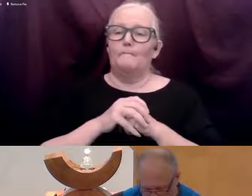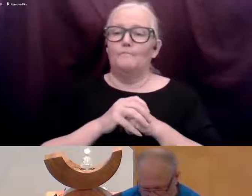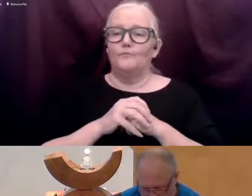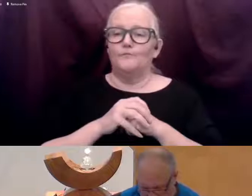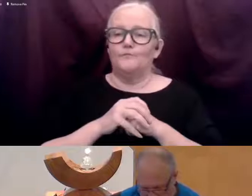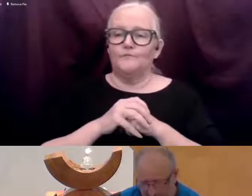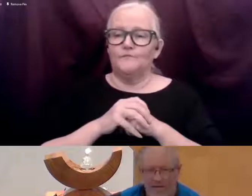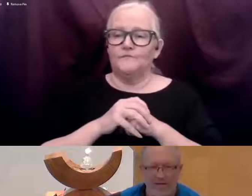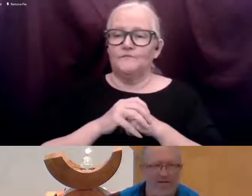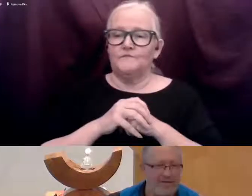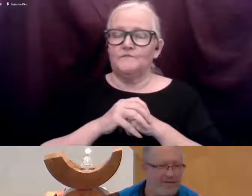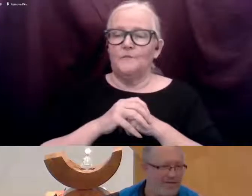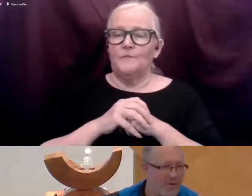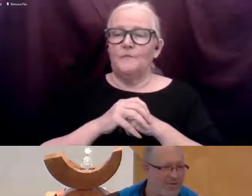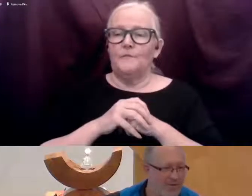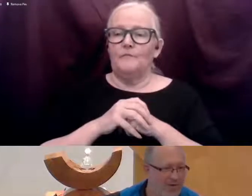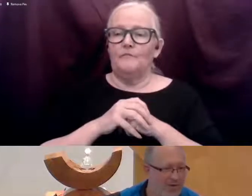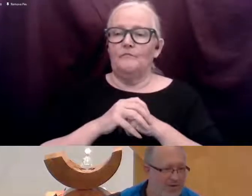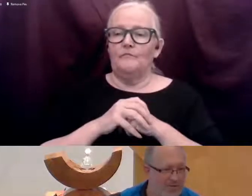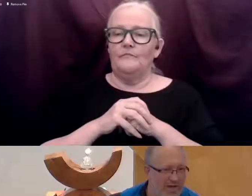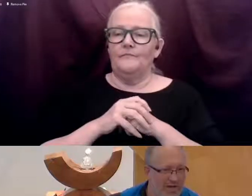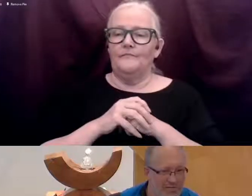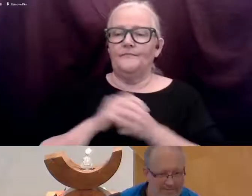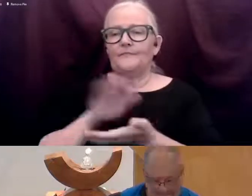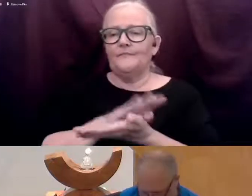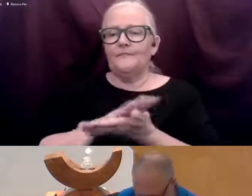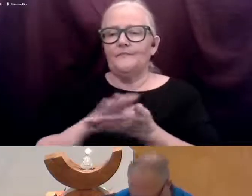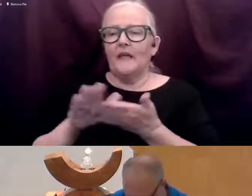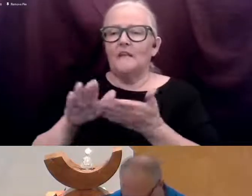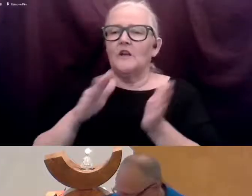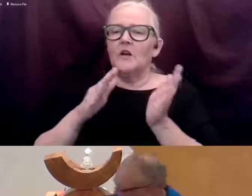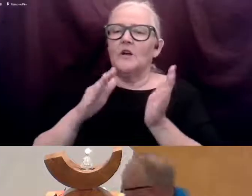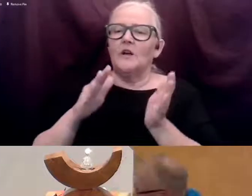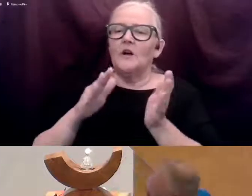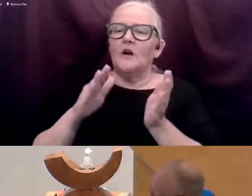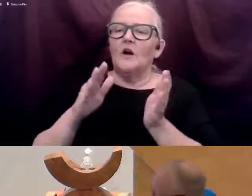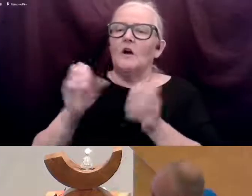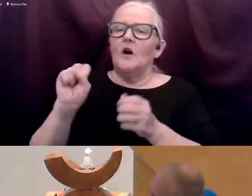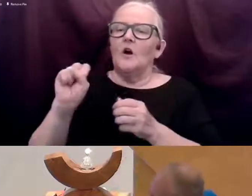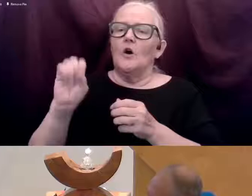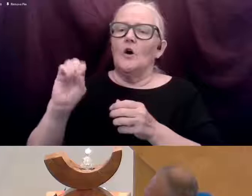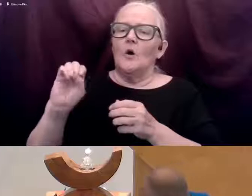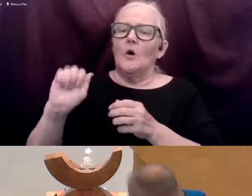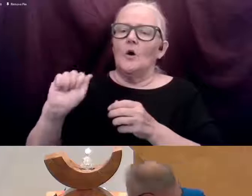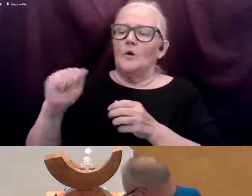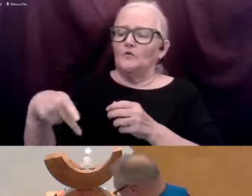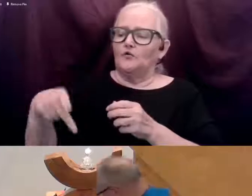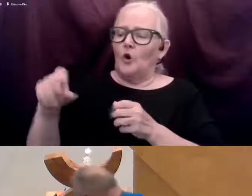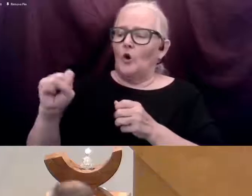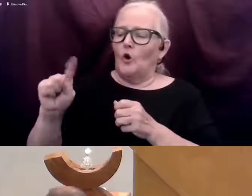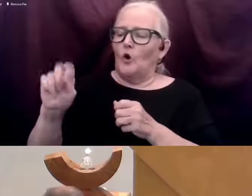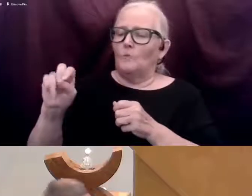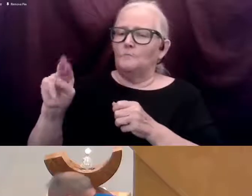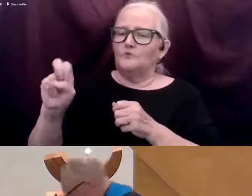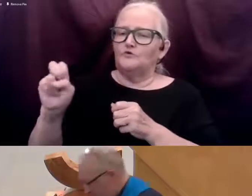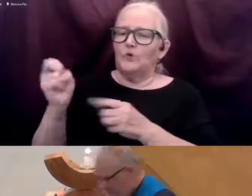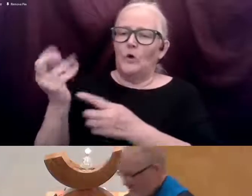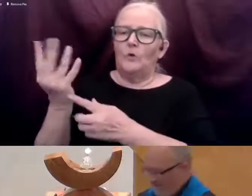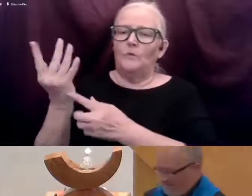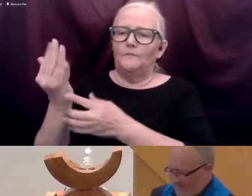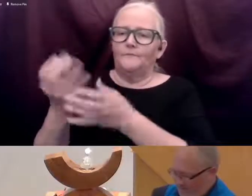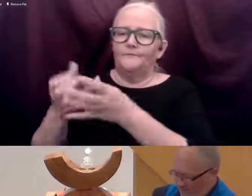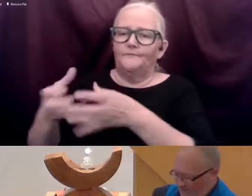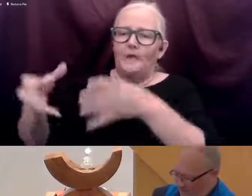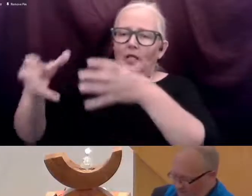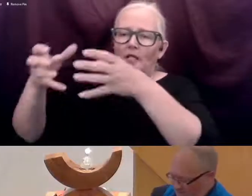a really nice soapstone chalice that she can use maybe on the mantle or something. Let me see if I'm hoping